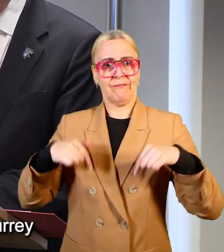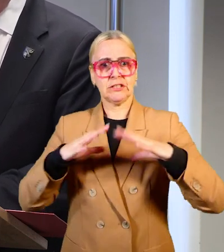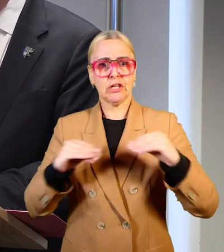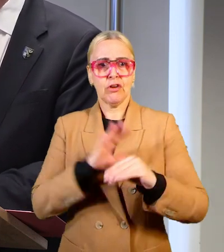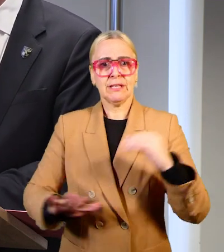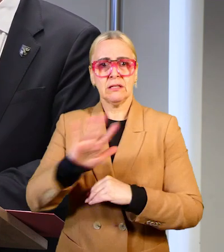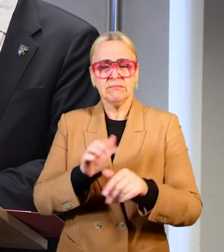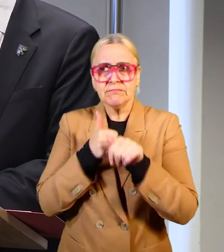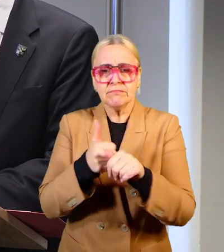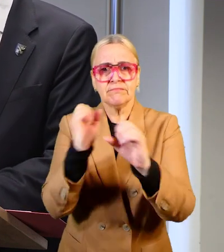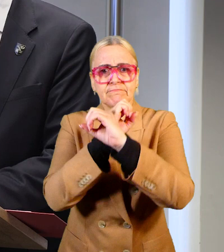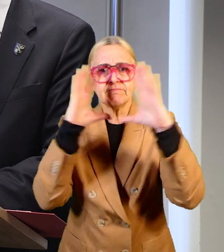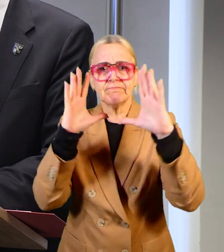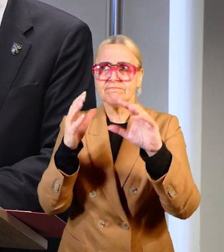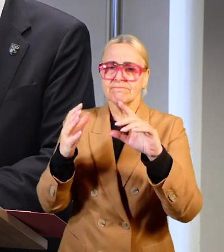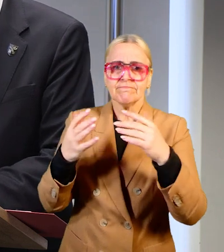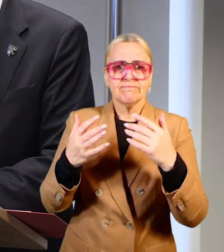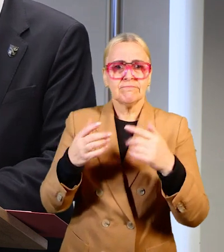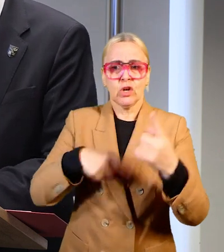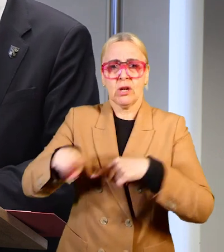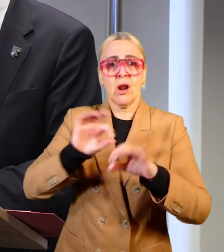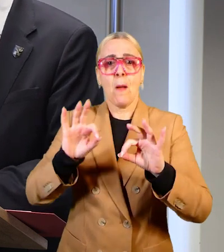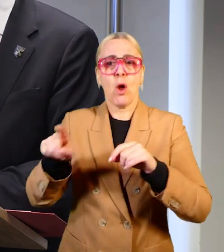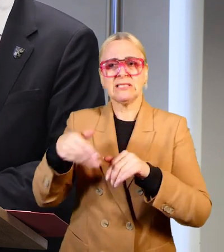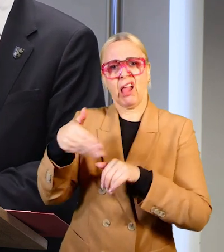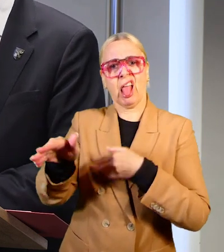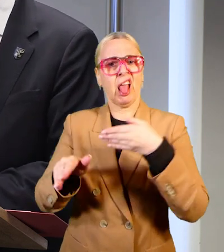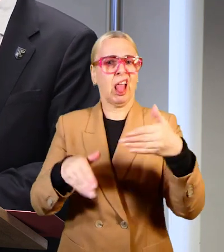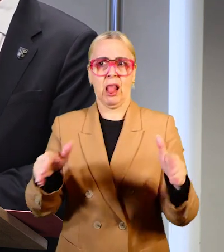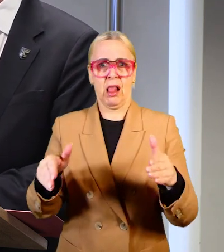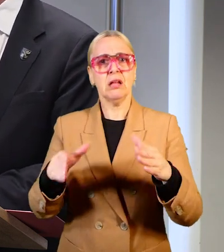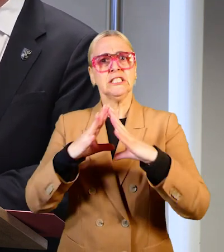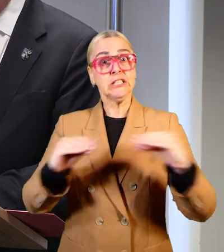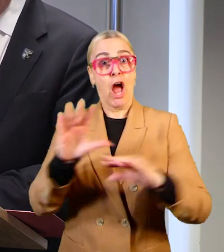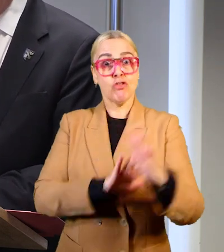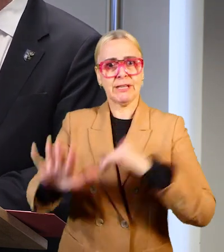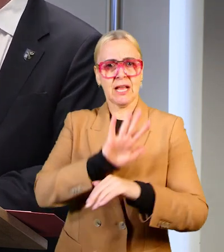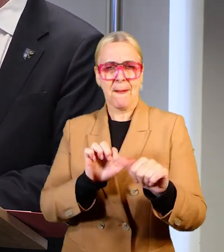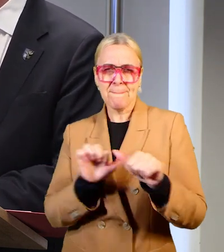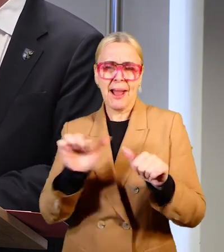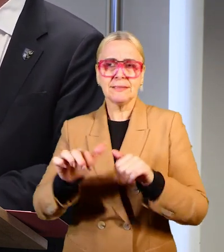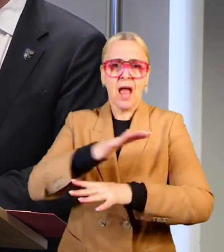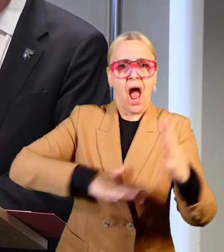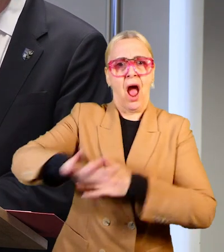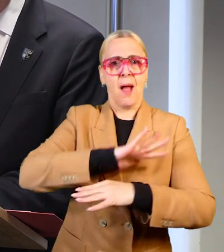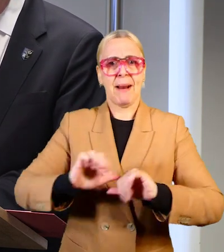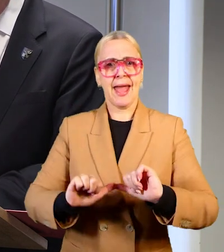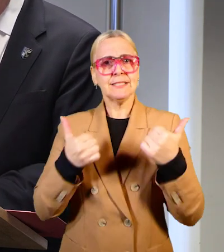Surrey through supporting those people who really need it and enhancing the quality of life for everyone who lives